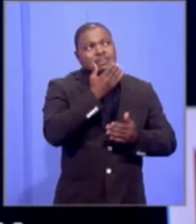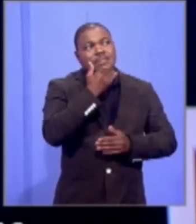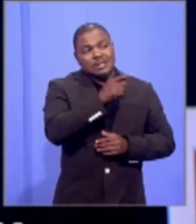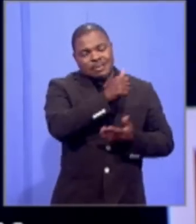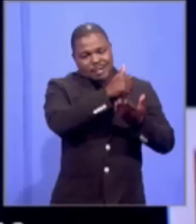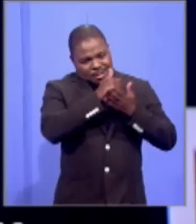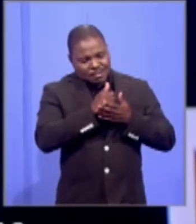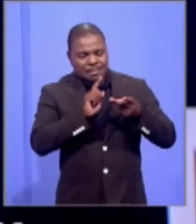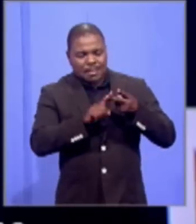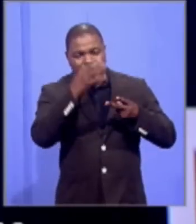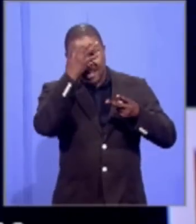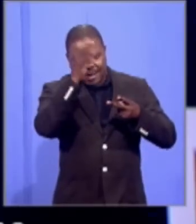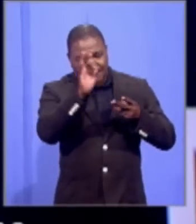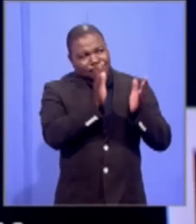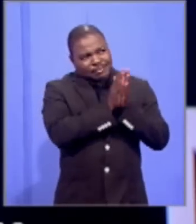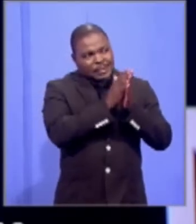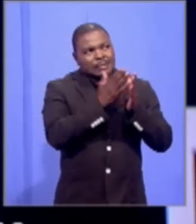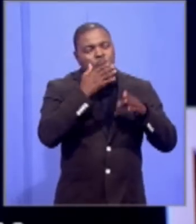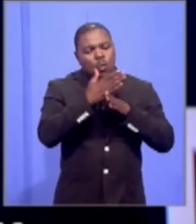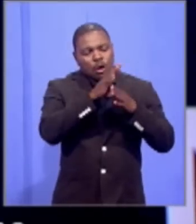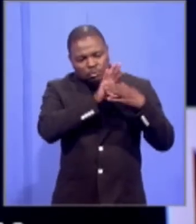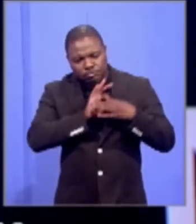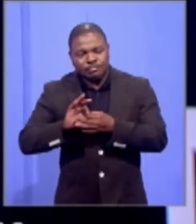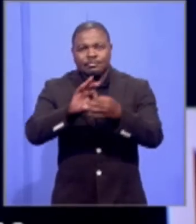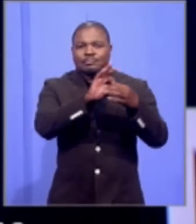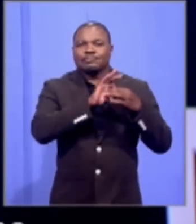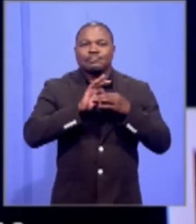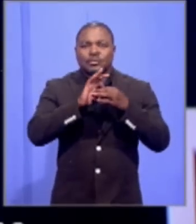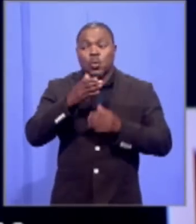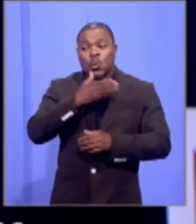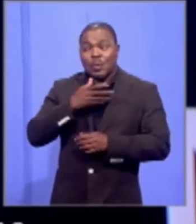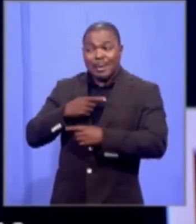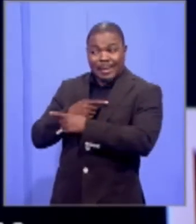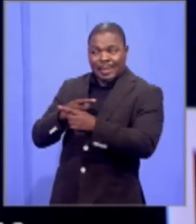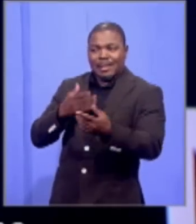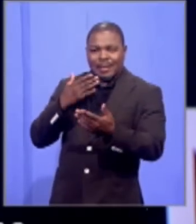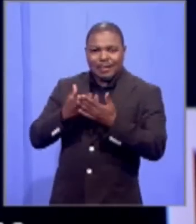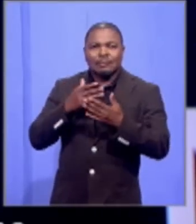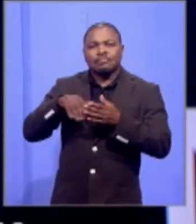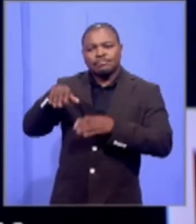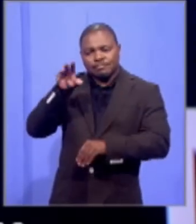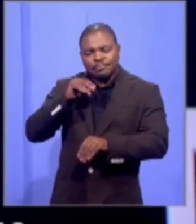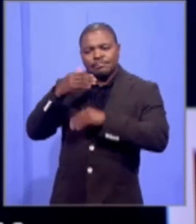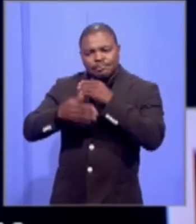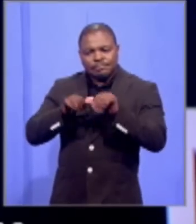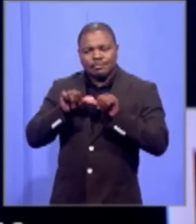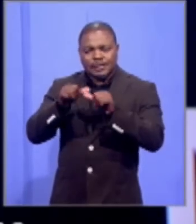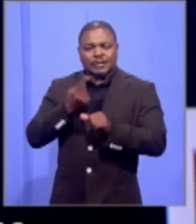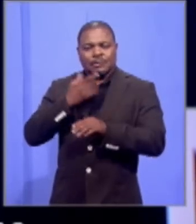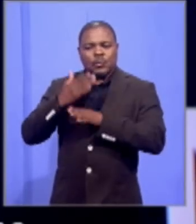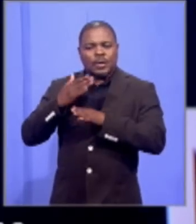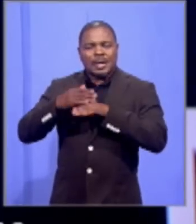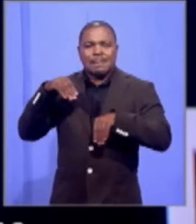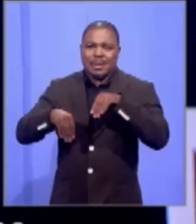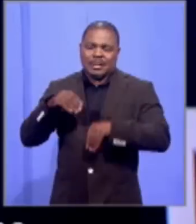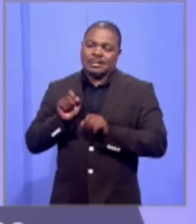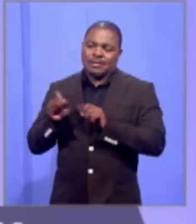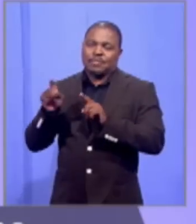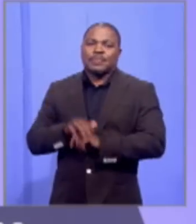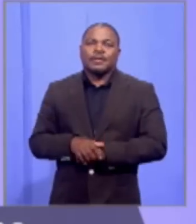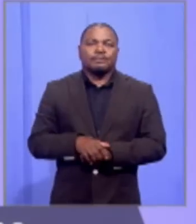thusa le government ya rona re be ntho e le nngwe gore batho bomme bana ba kgone go thusa gore le bona ba kgone gore ba ka imaenela bona ka bo bona.